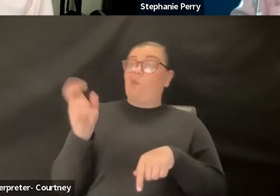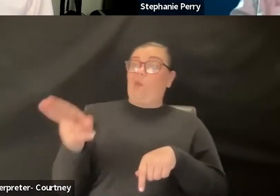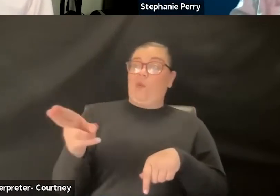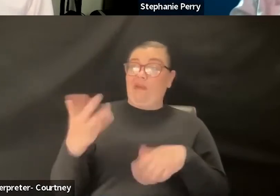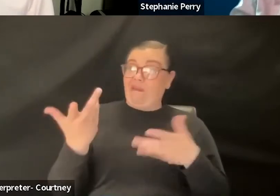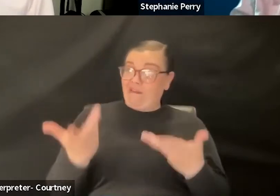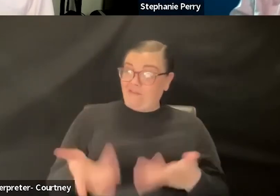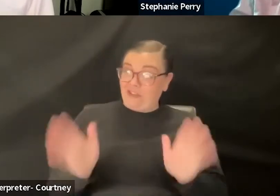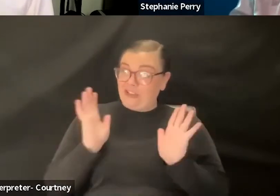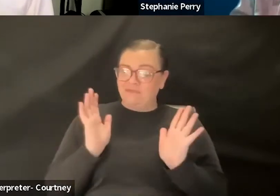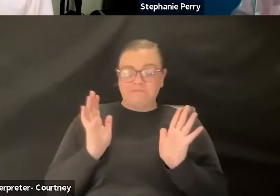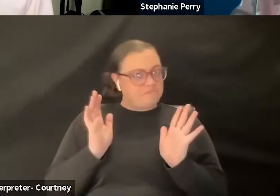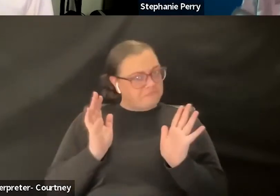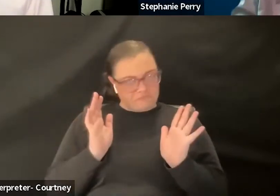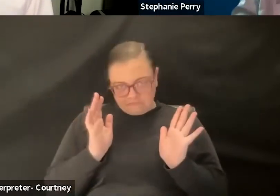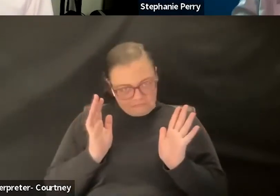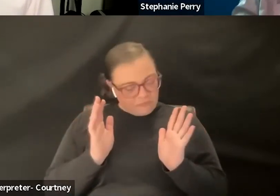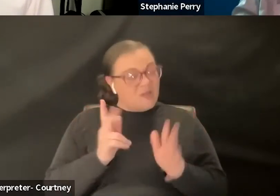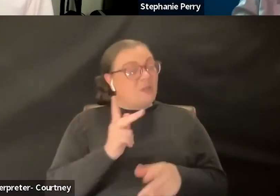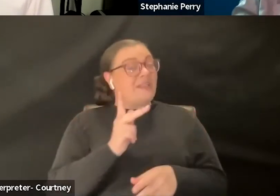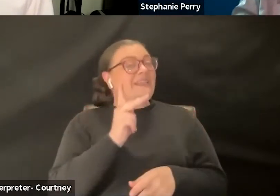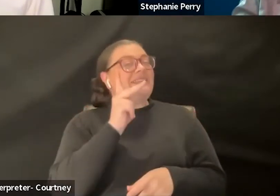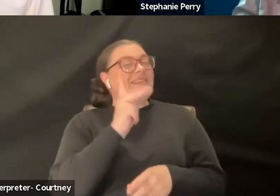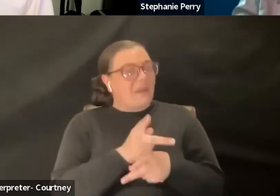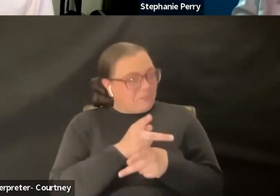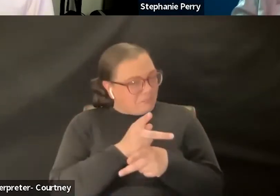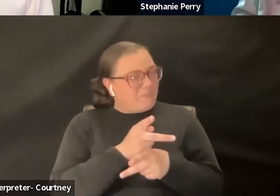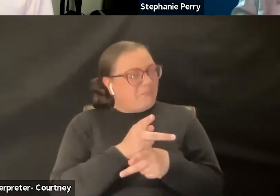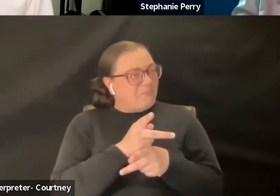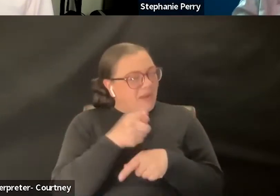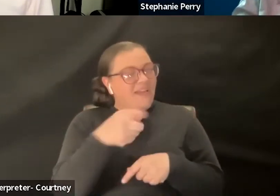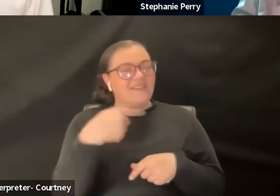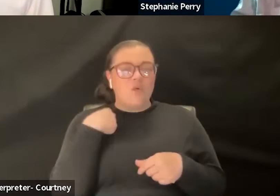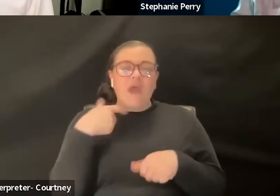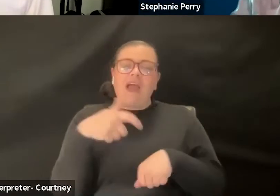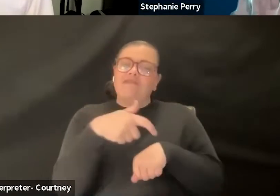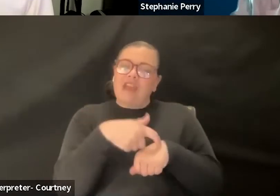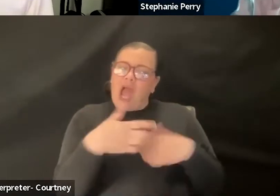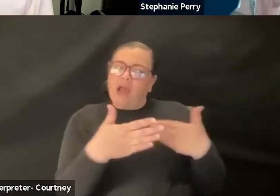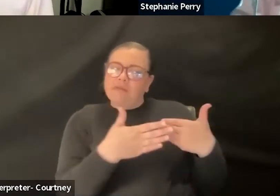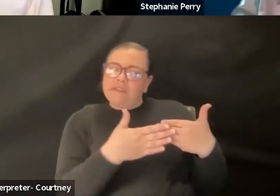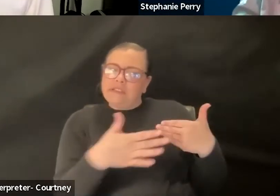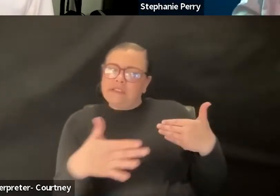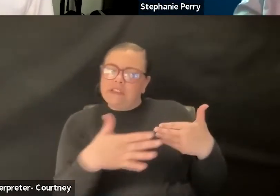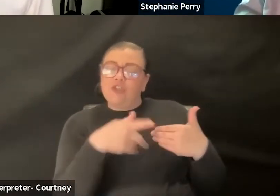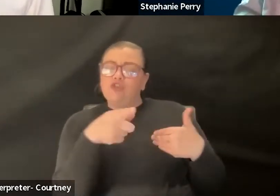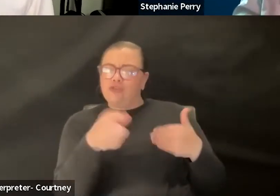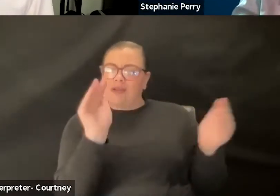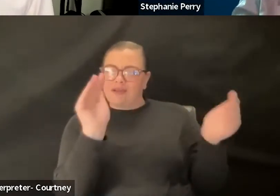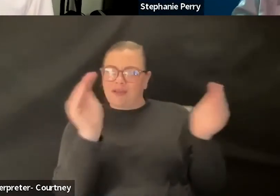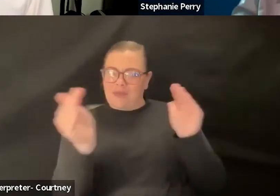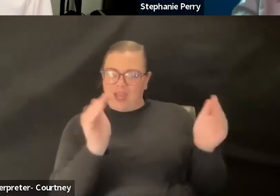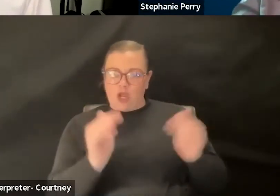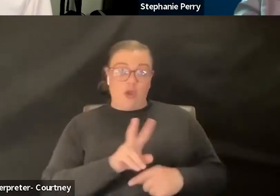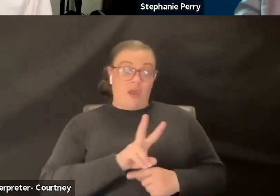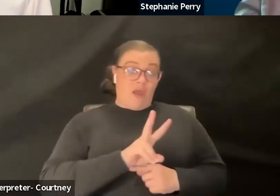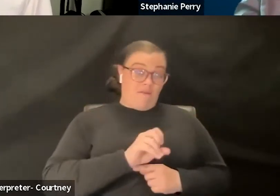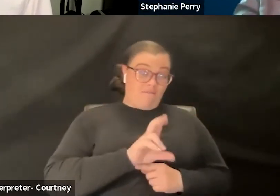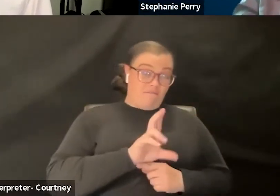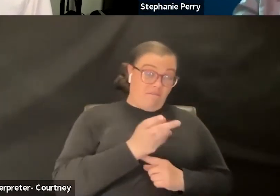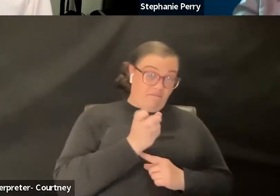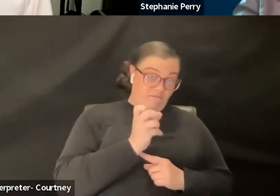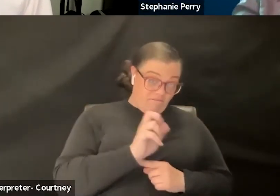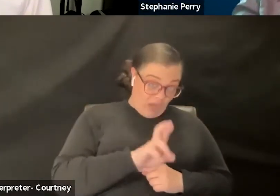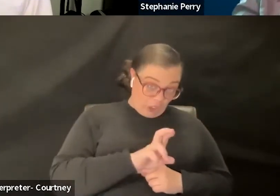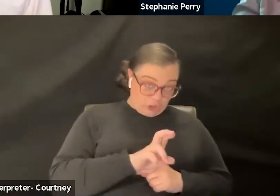you keep it. That way, you have a period of time where you can compare your voucher against your pay stub. And if you